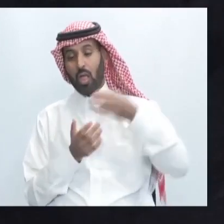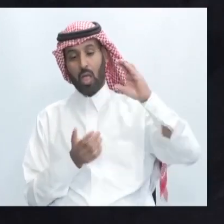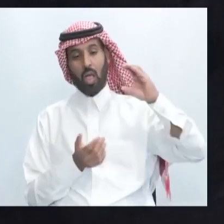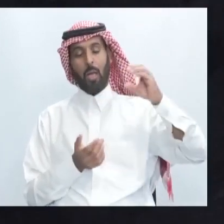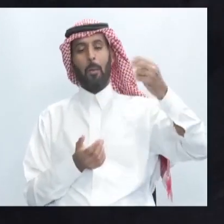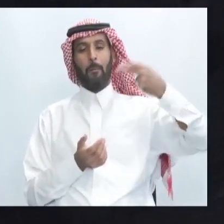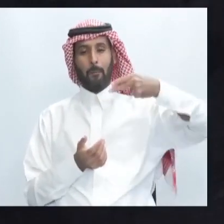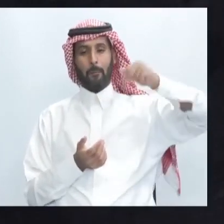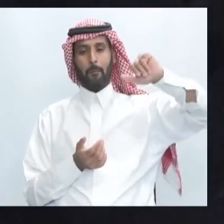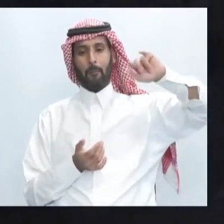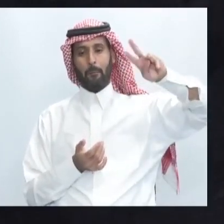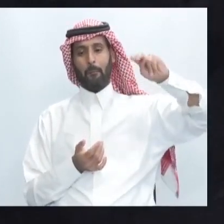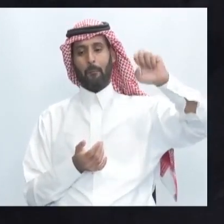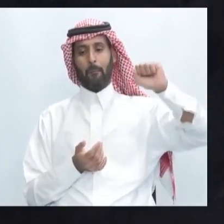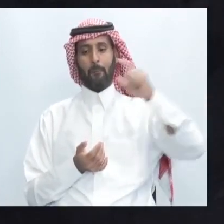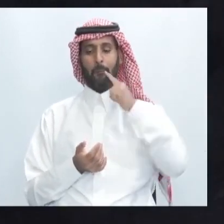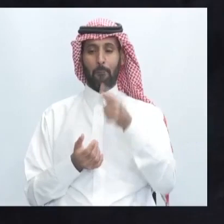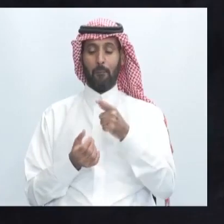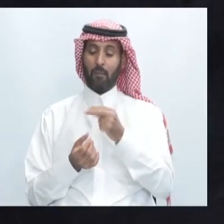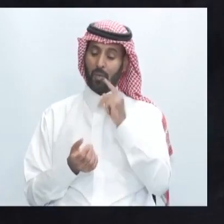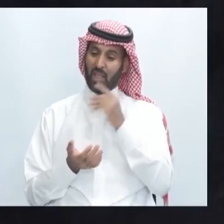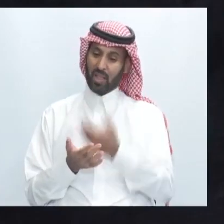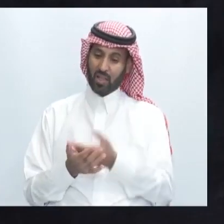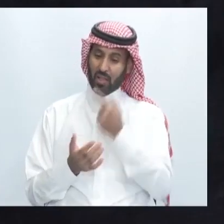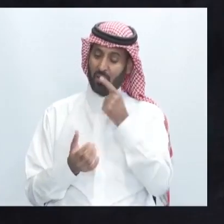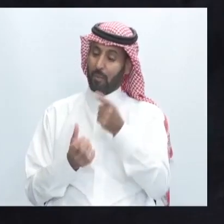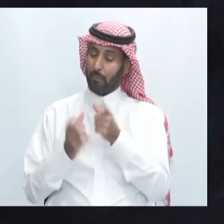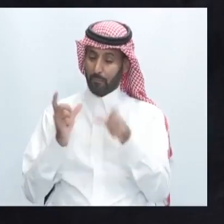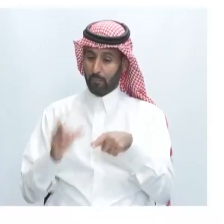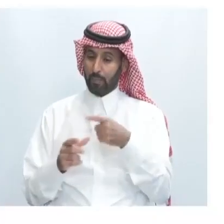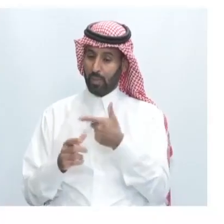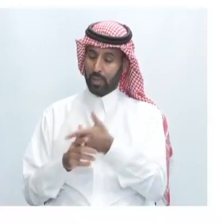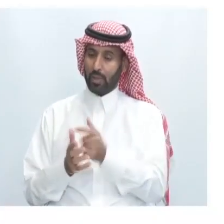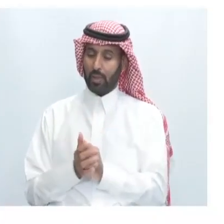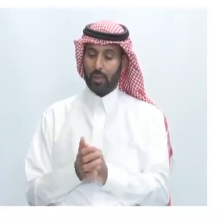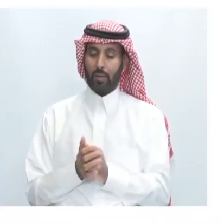they wear the white color for the funerals.